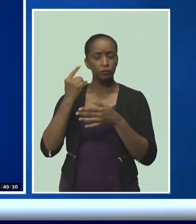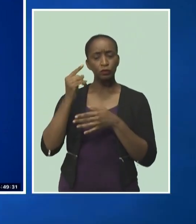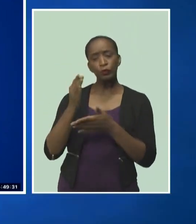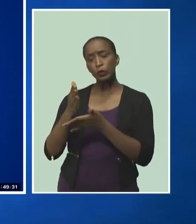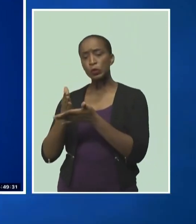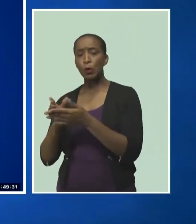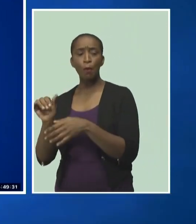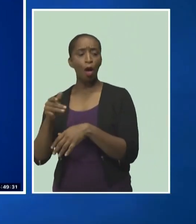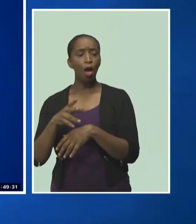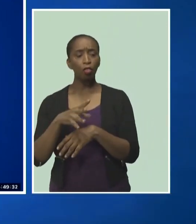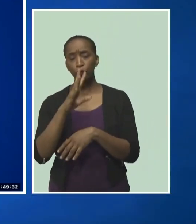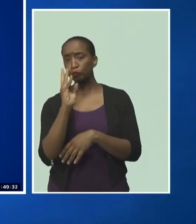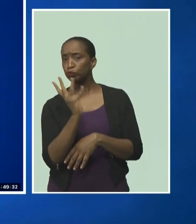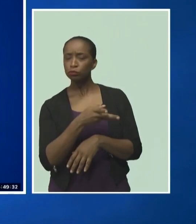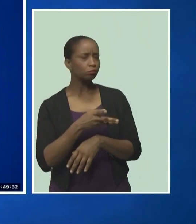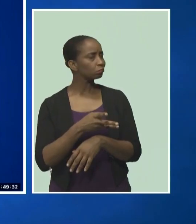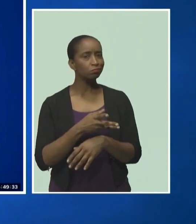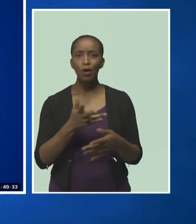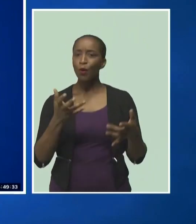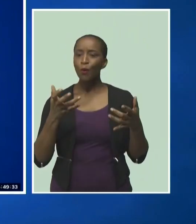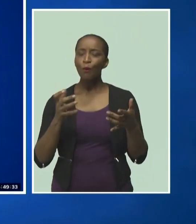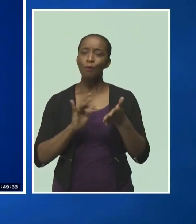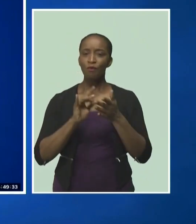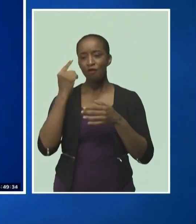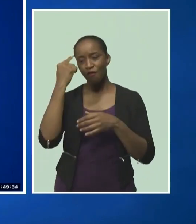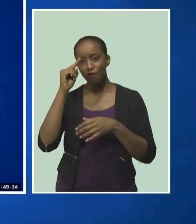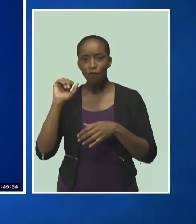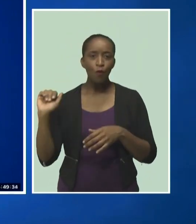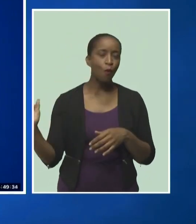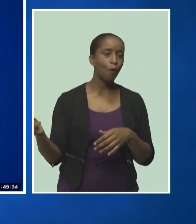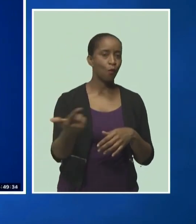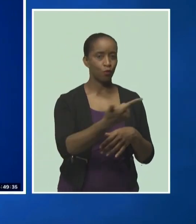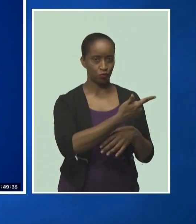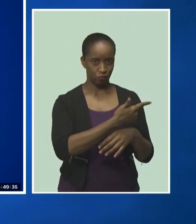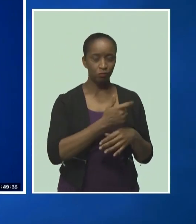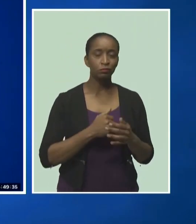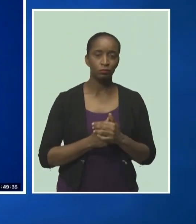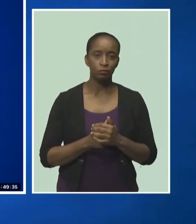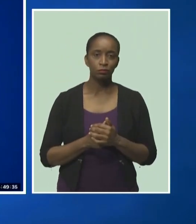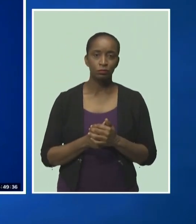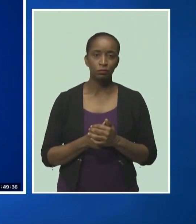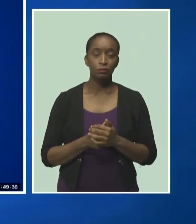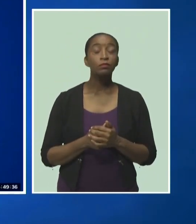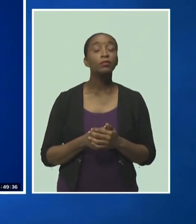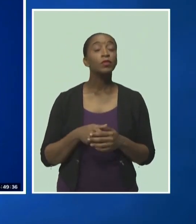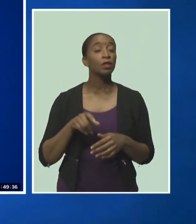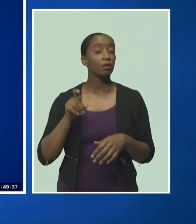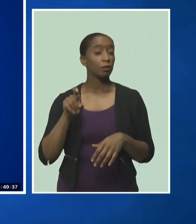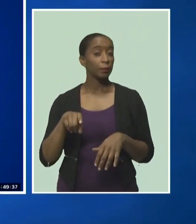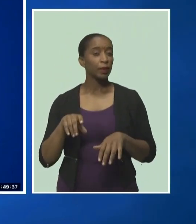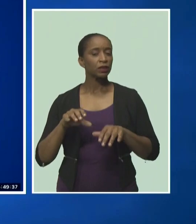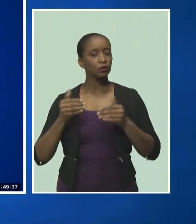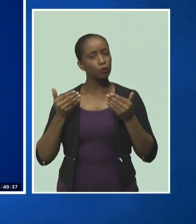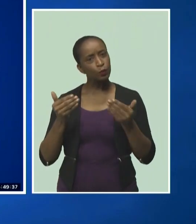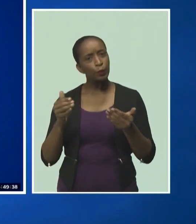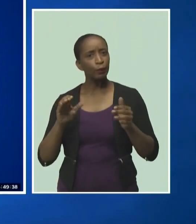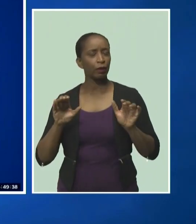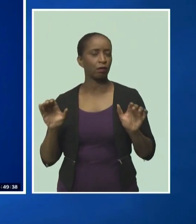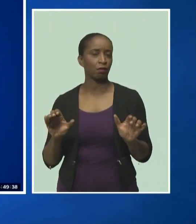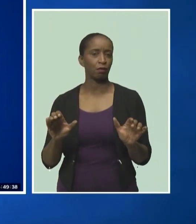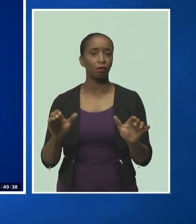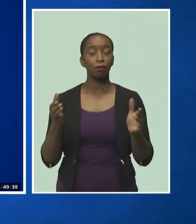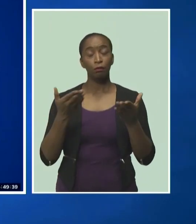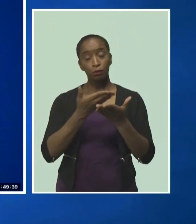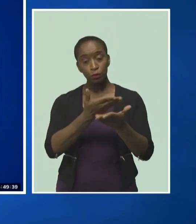Simply talking about AMR will only have meaning if we follow up with action. Please ask for action